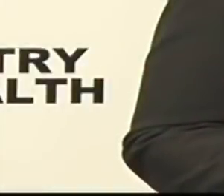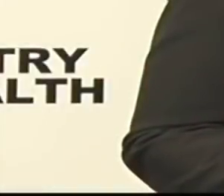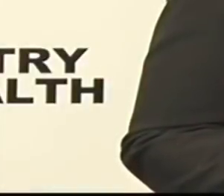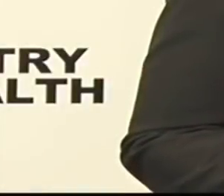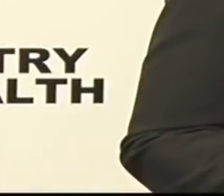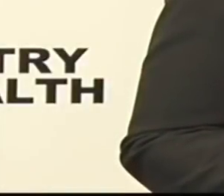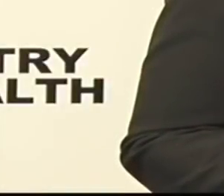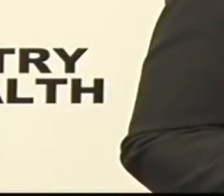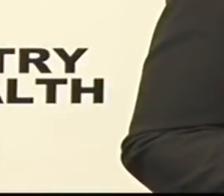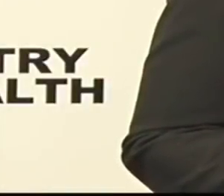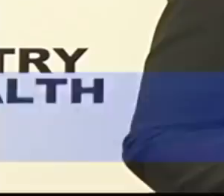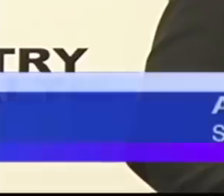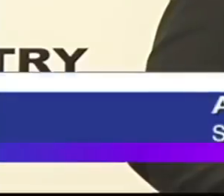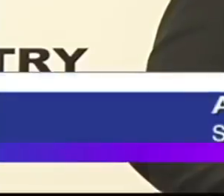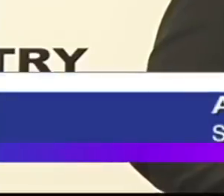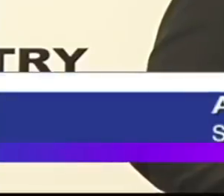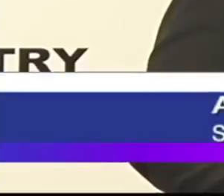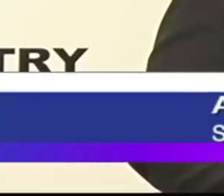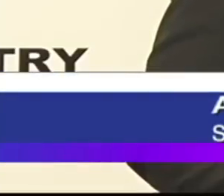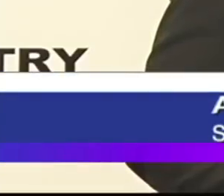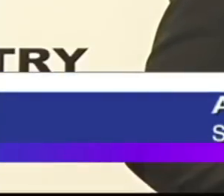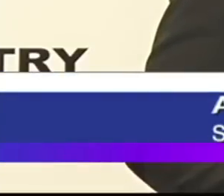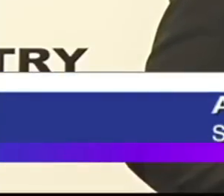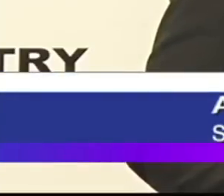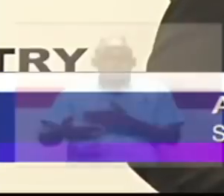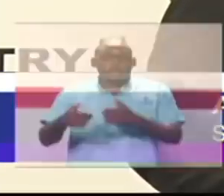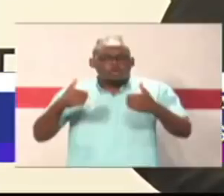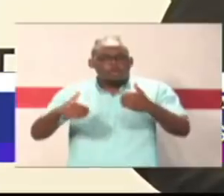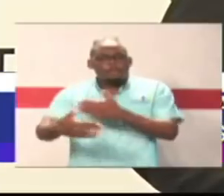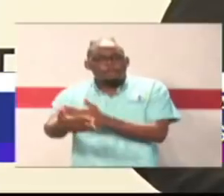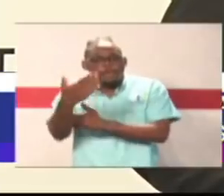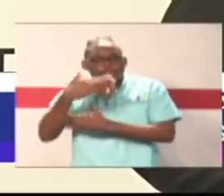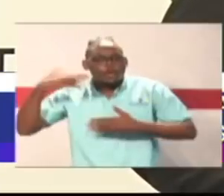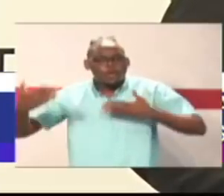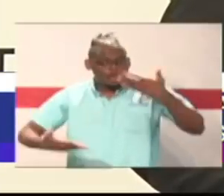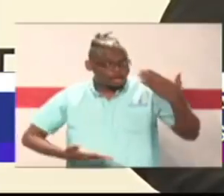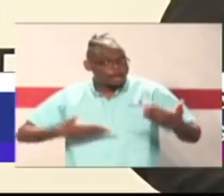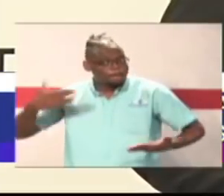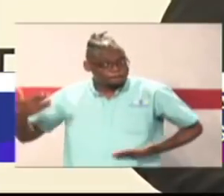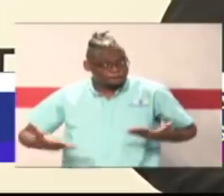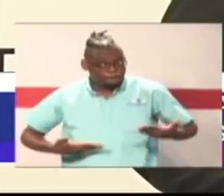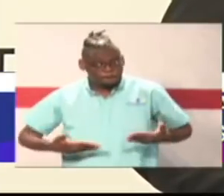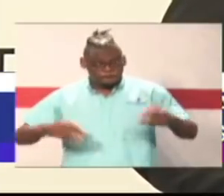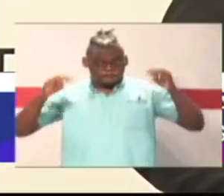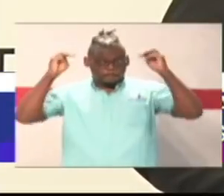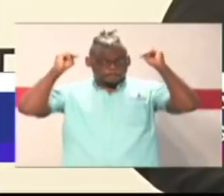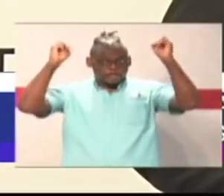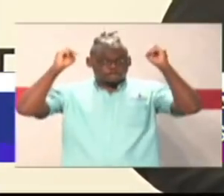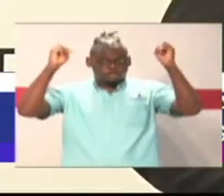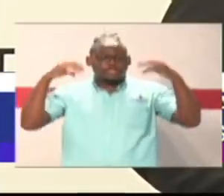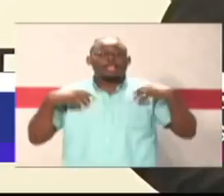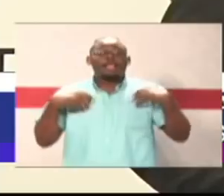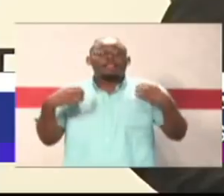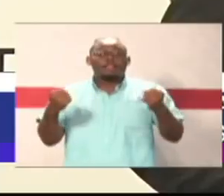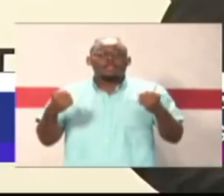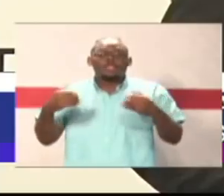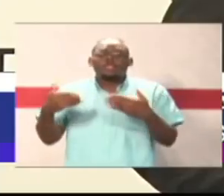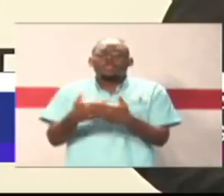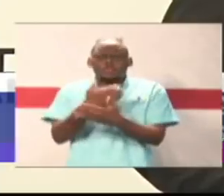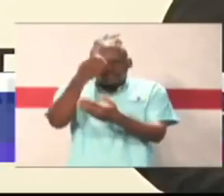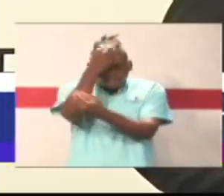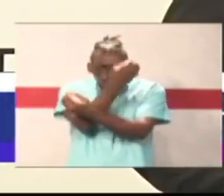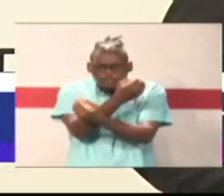pleasant good morning and a very warm welcome to the Ministry of Health's update on the national COVID-19 response for